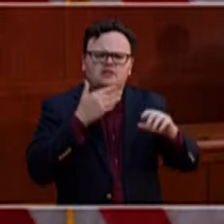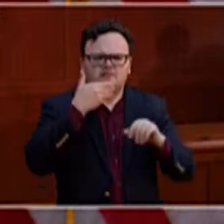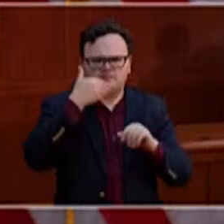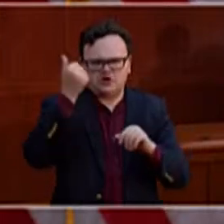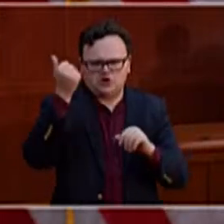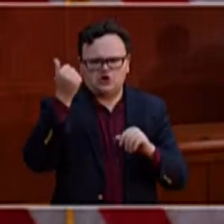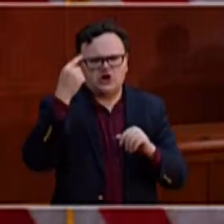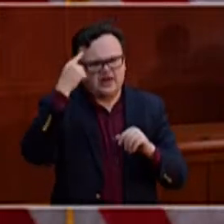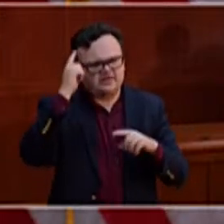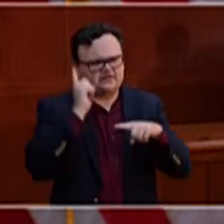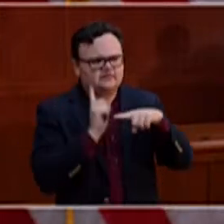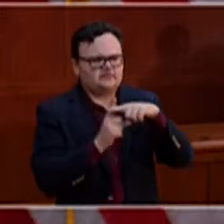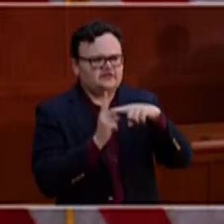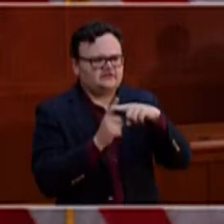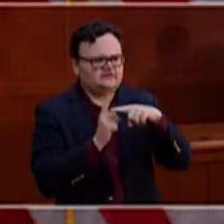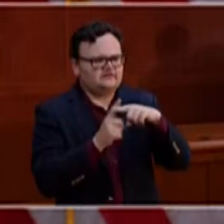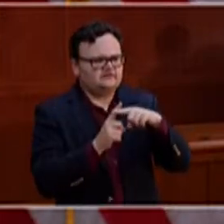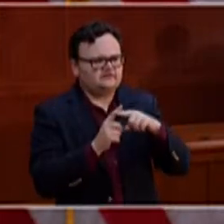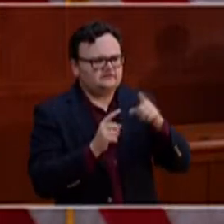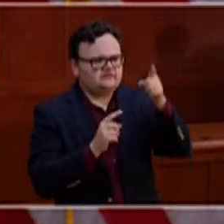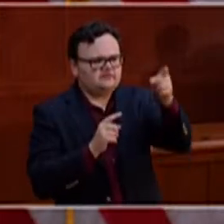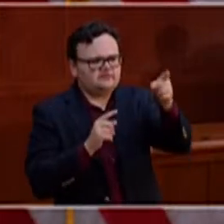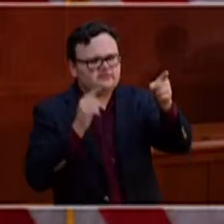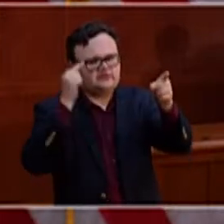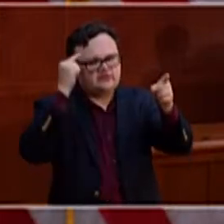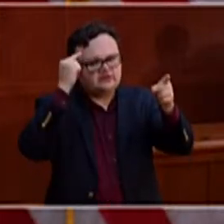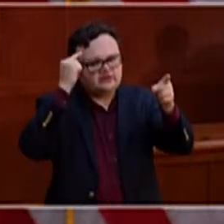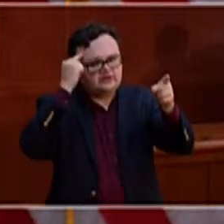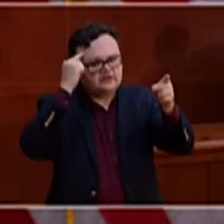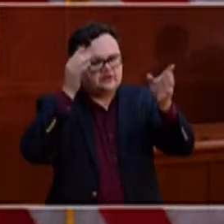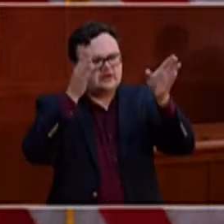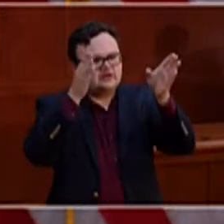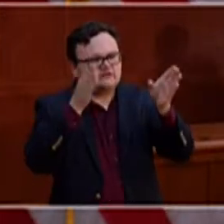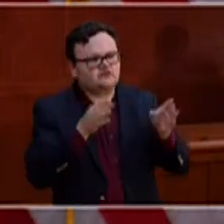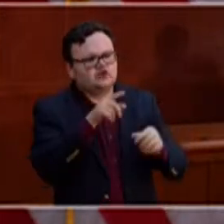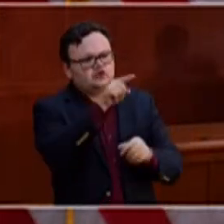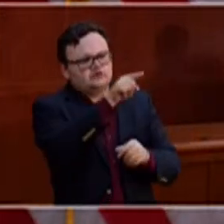going forward. So, all right.